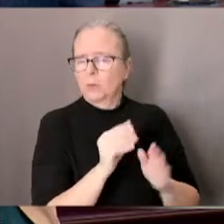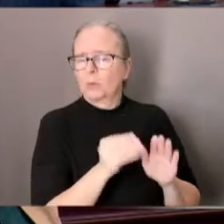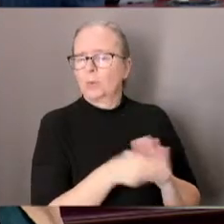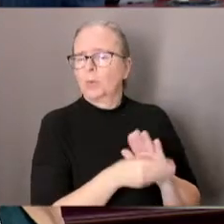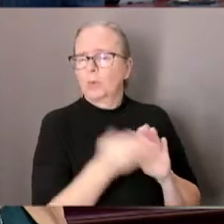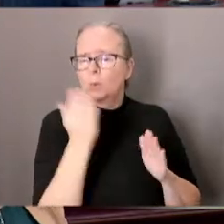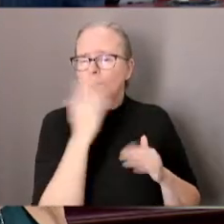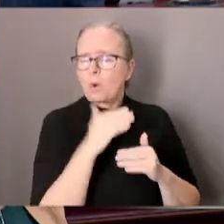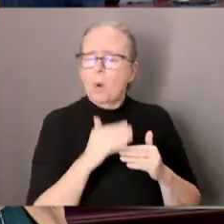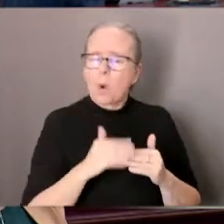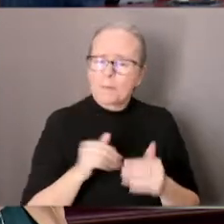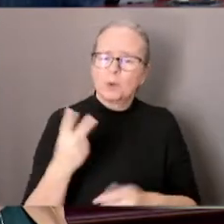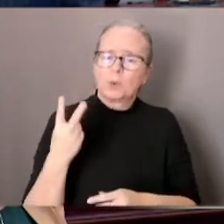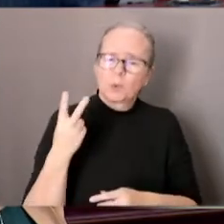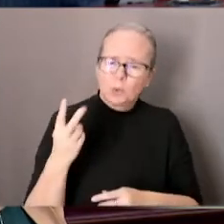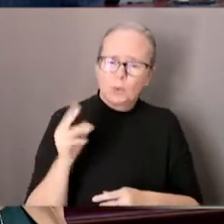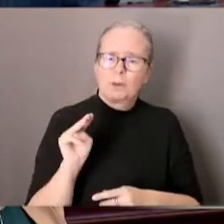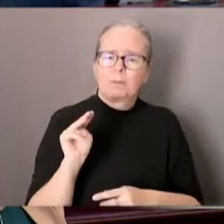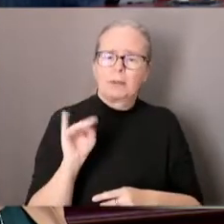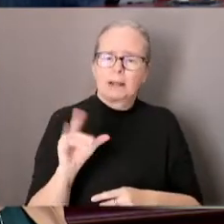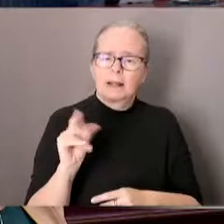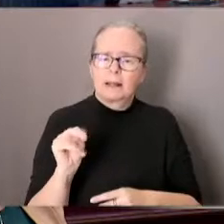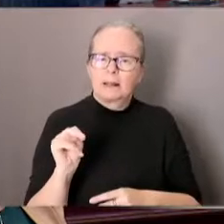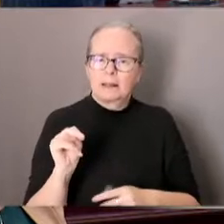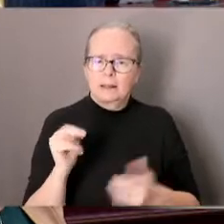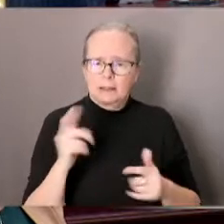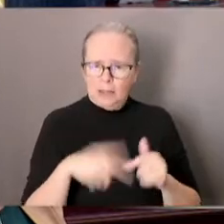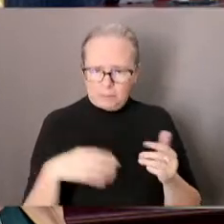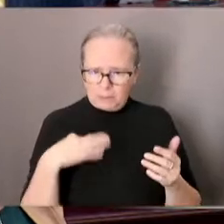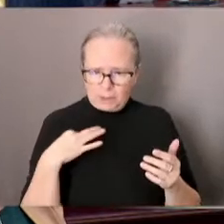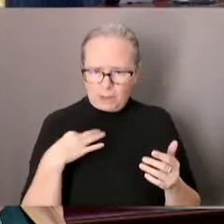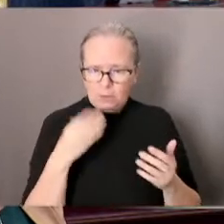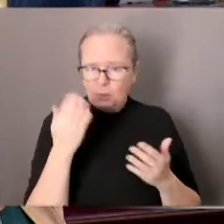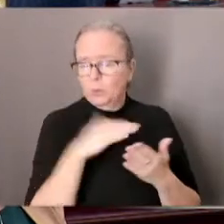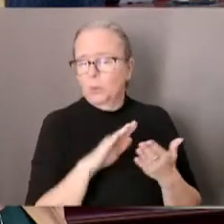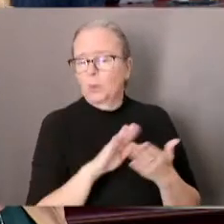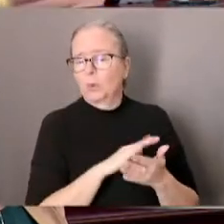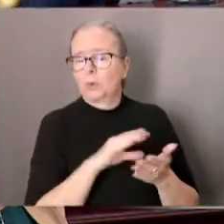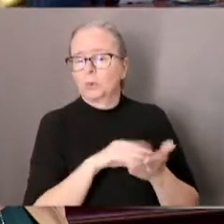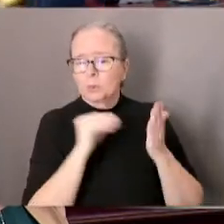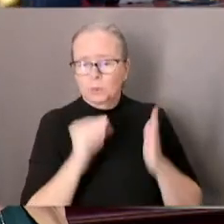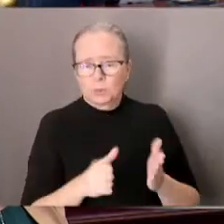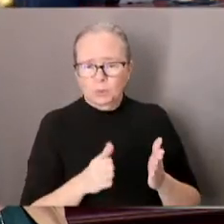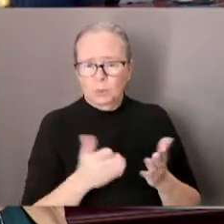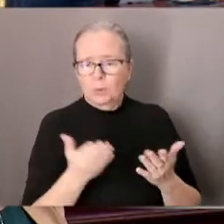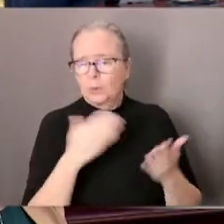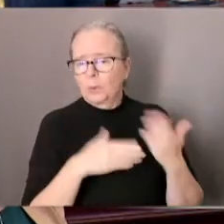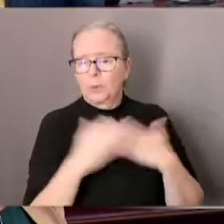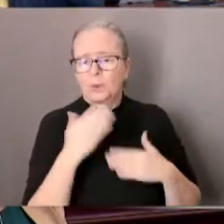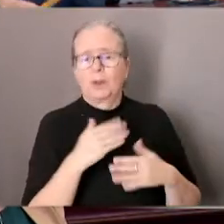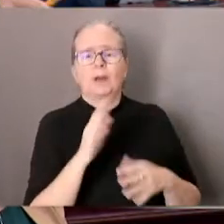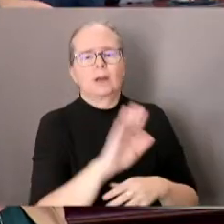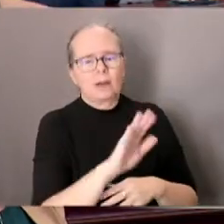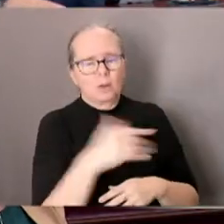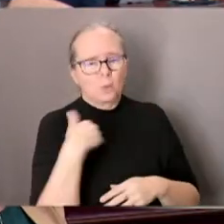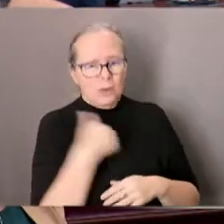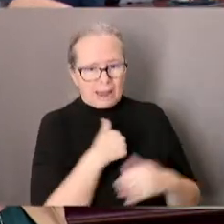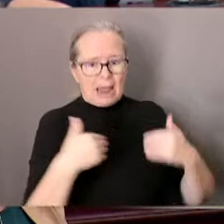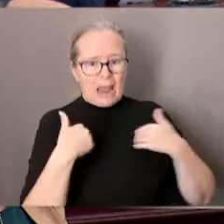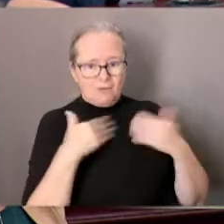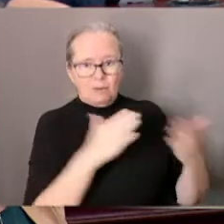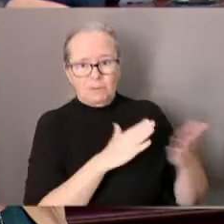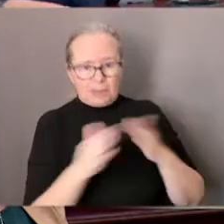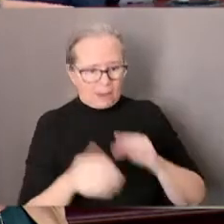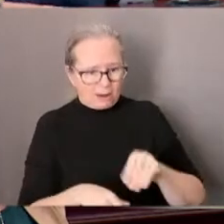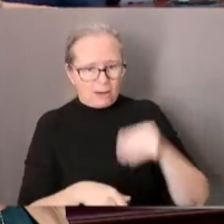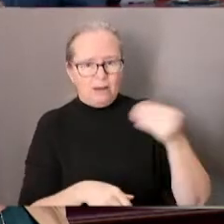it's given as well that the Alberta new Democrats do have a plan from capping post-secondary tuition increases ending the UCP surcharge on